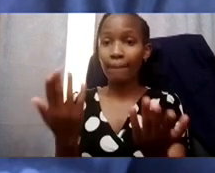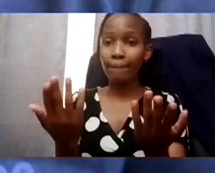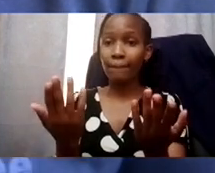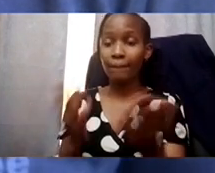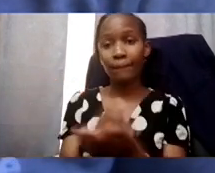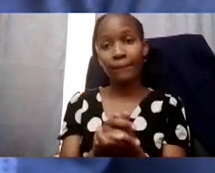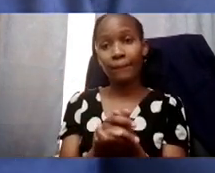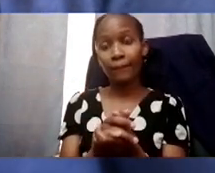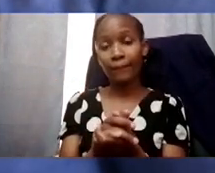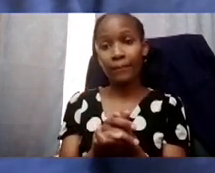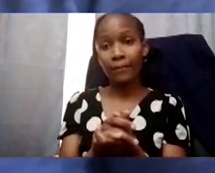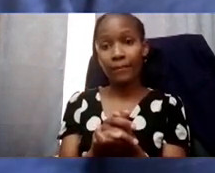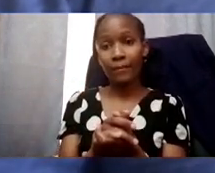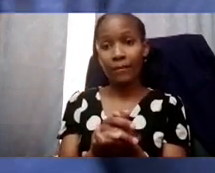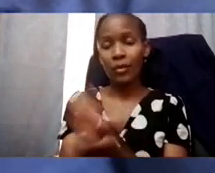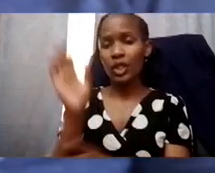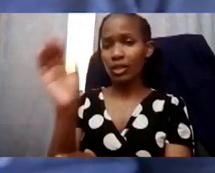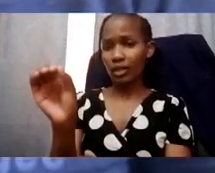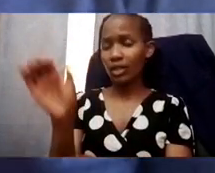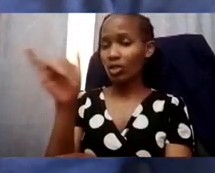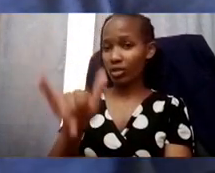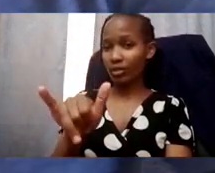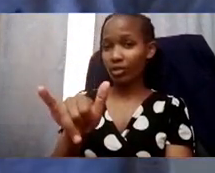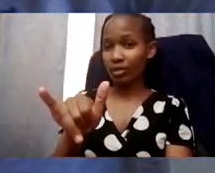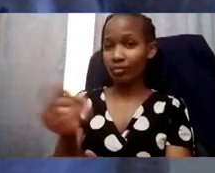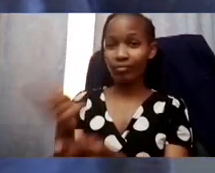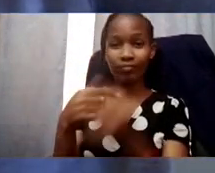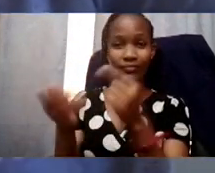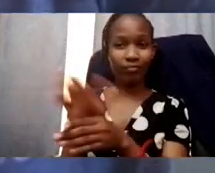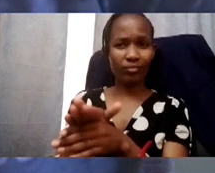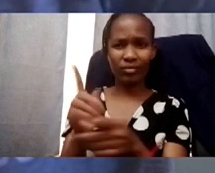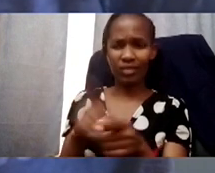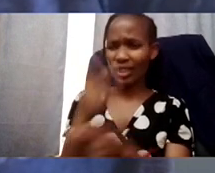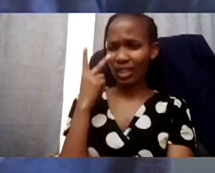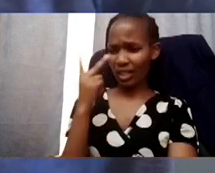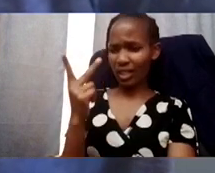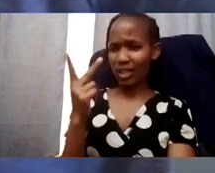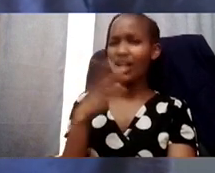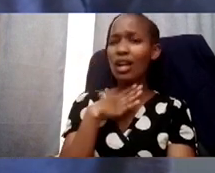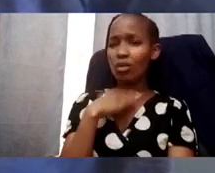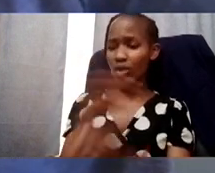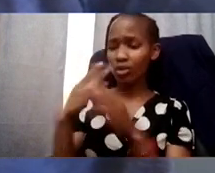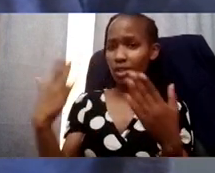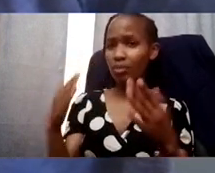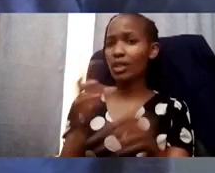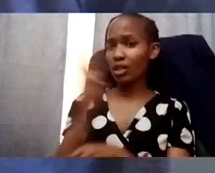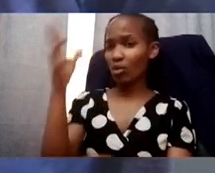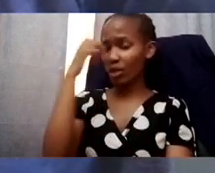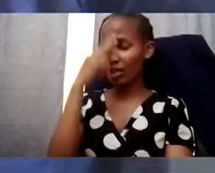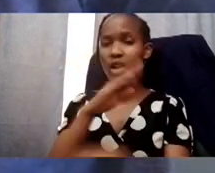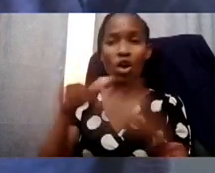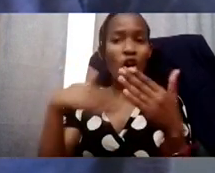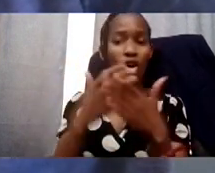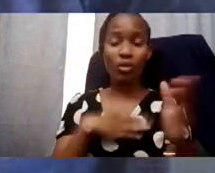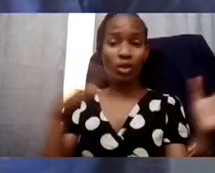public. Mm-hmm. So this, I came back and then I say, I need to do something in West Pokot whereby all our communities